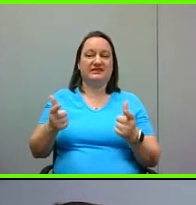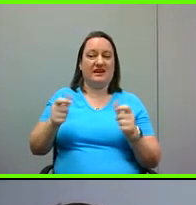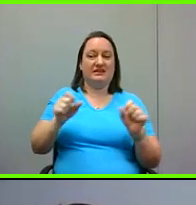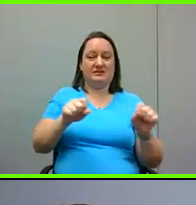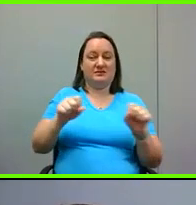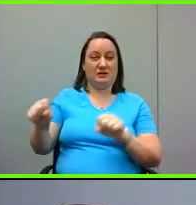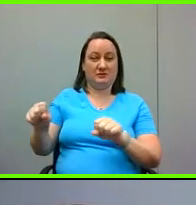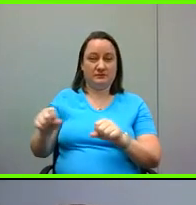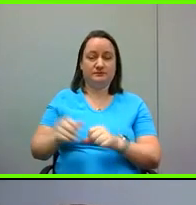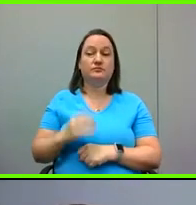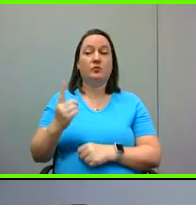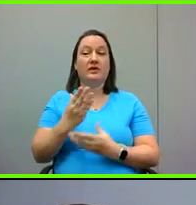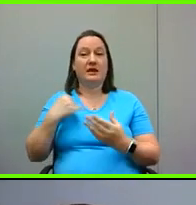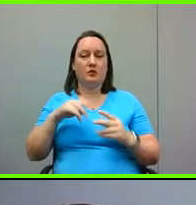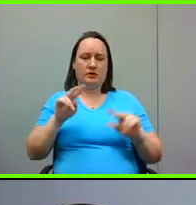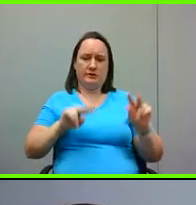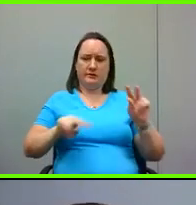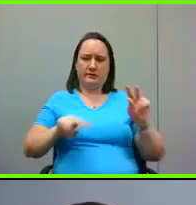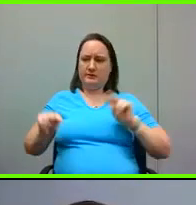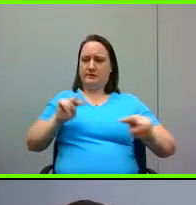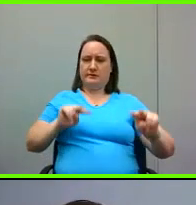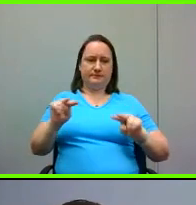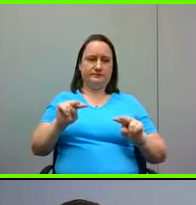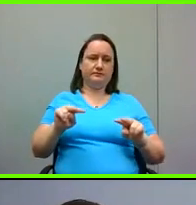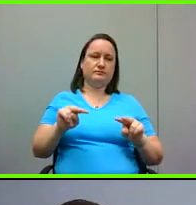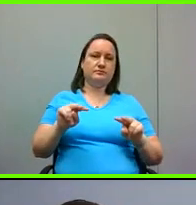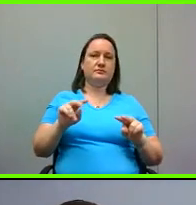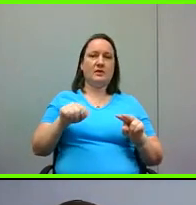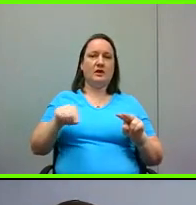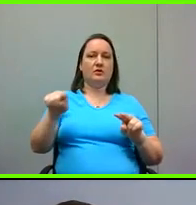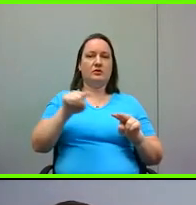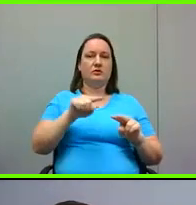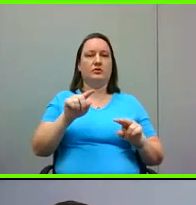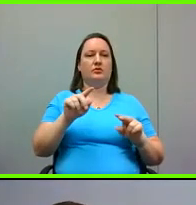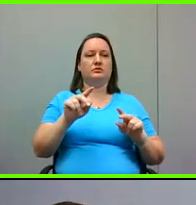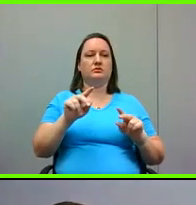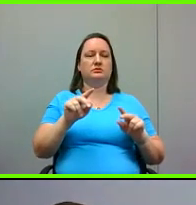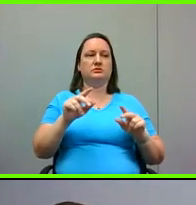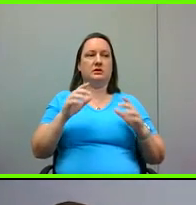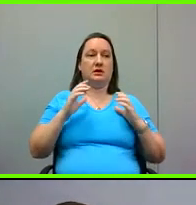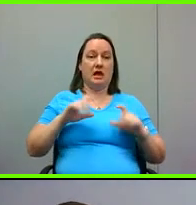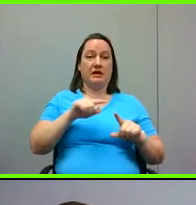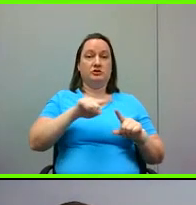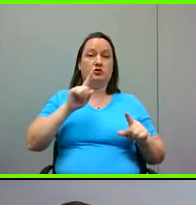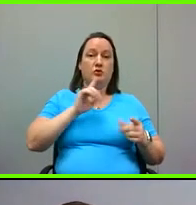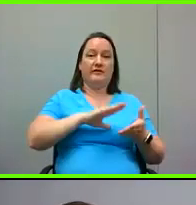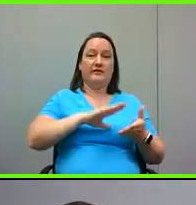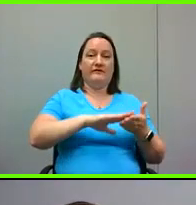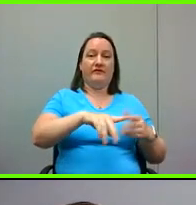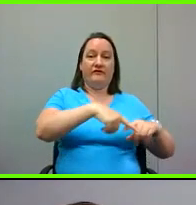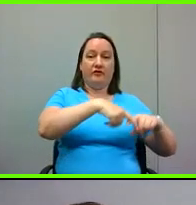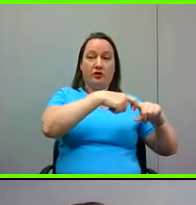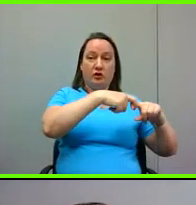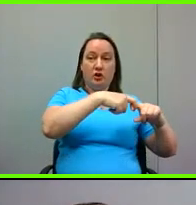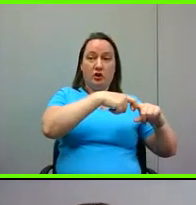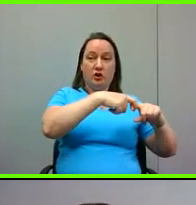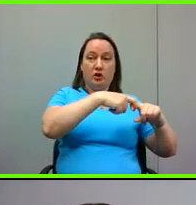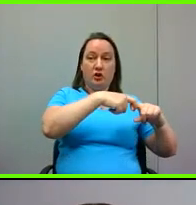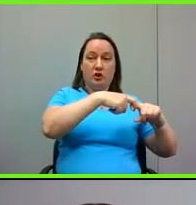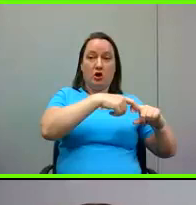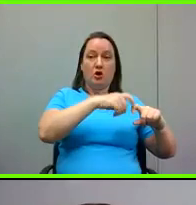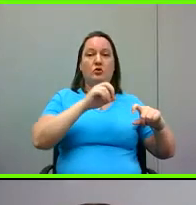do we work with the population that were furloughed and now they may actually been laid off, but because they have